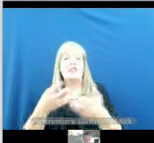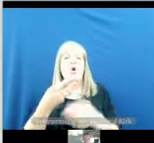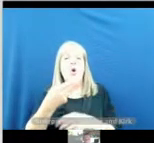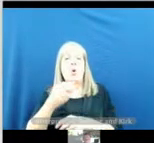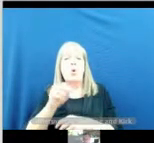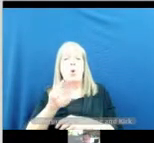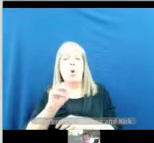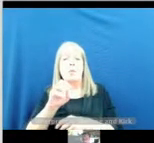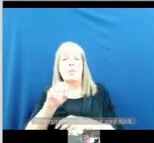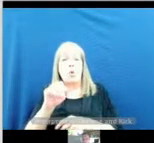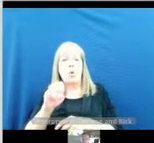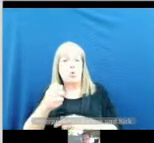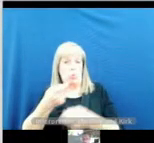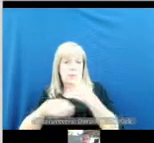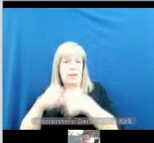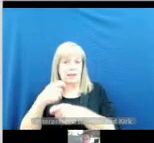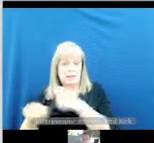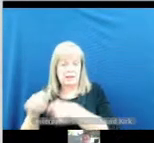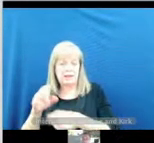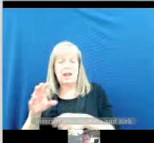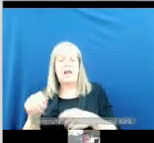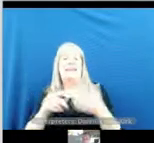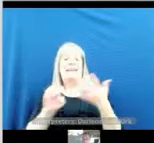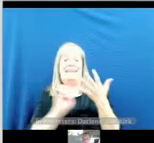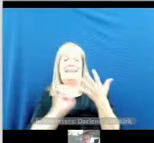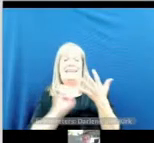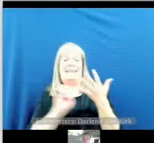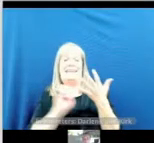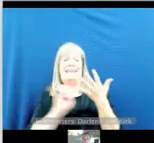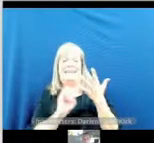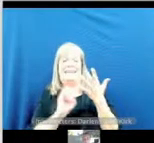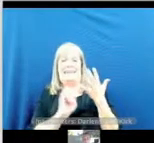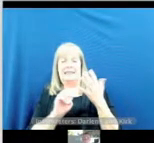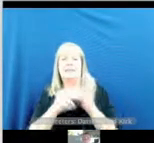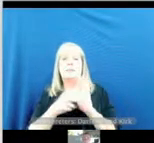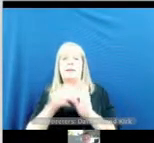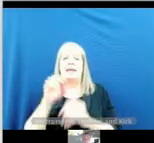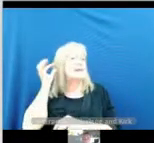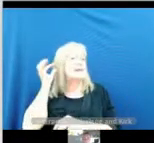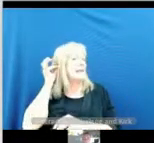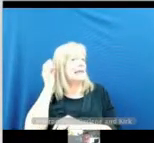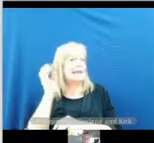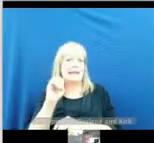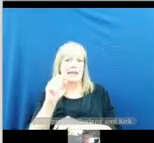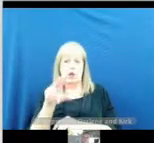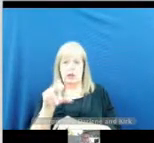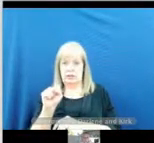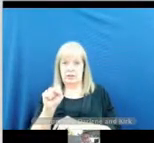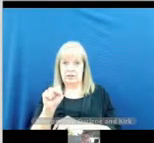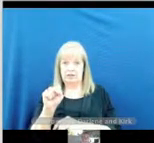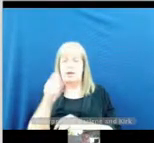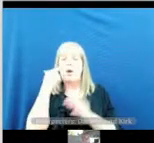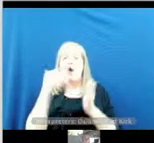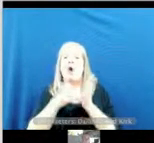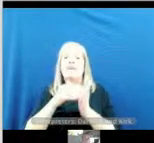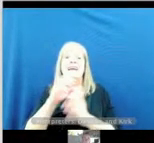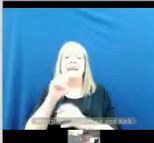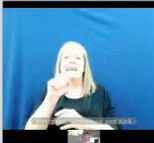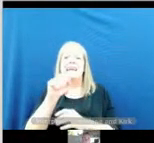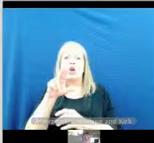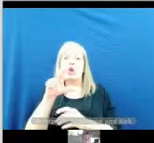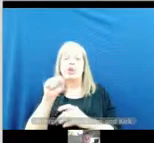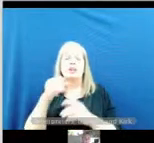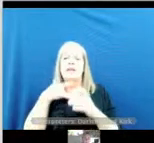And then the E stands for ears, because the ears themselves are often placed lower on the